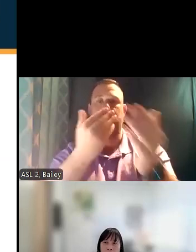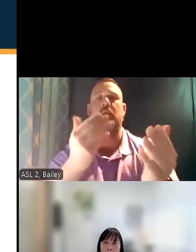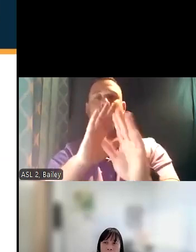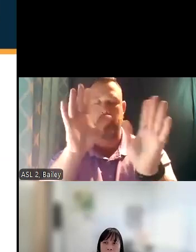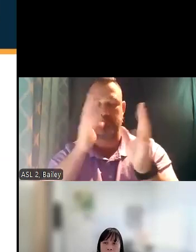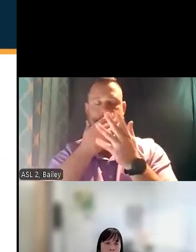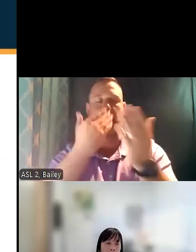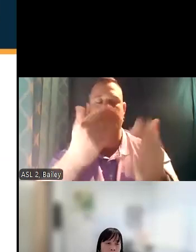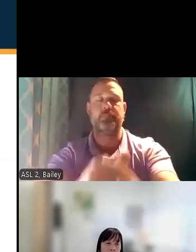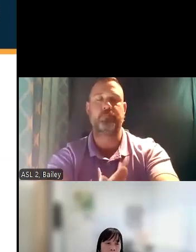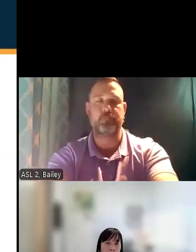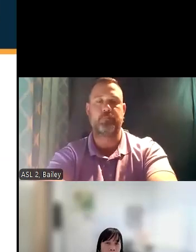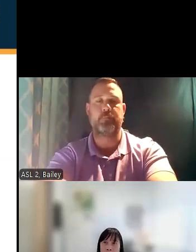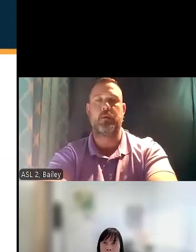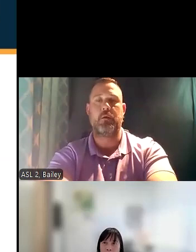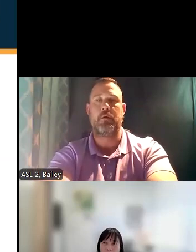much.